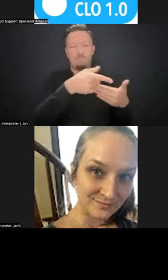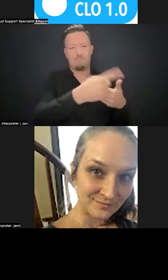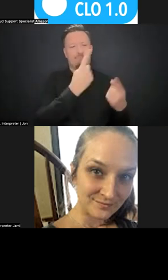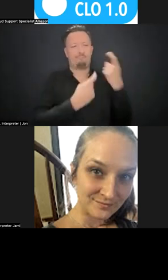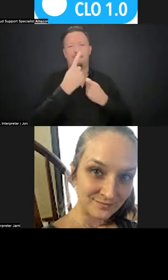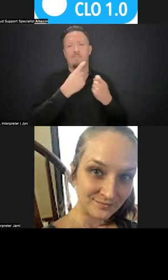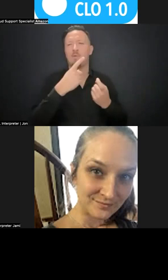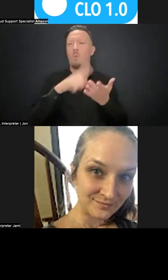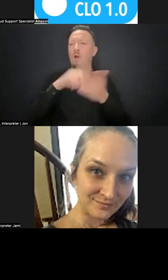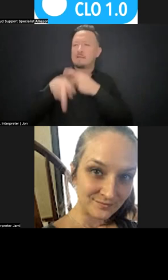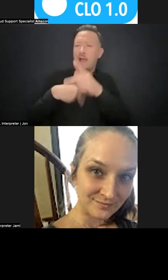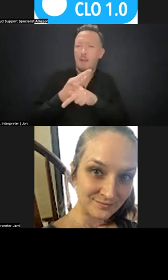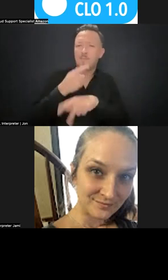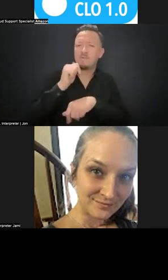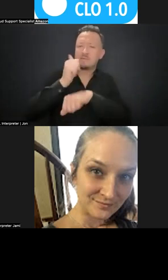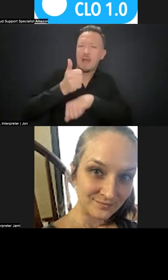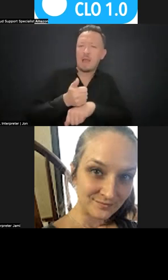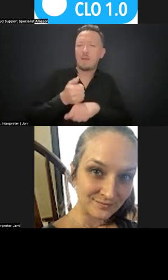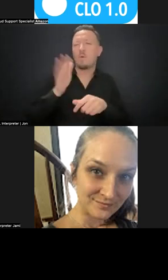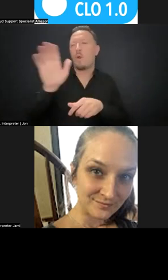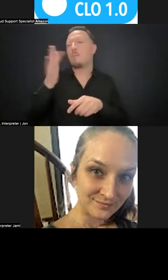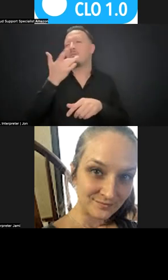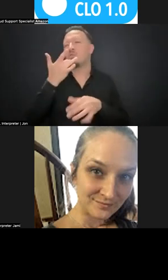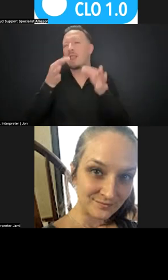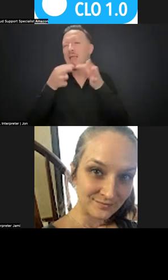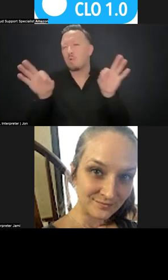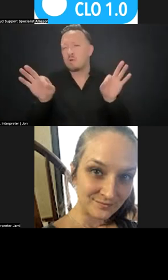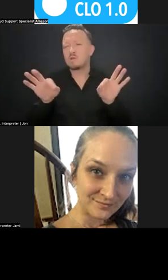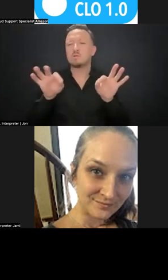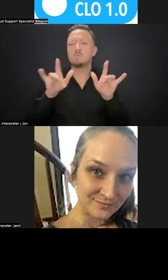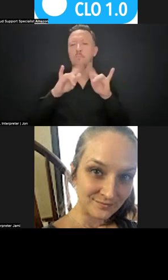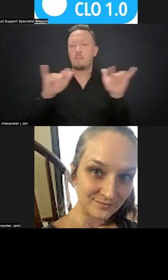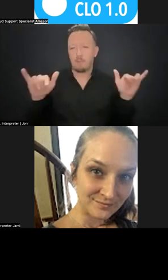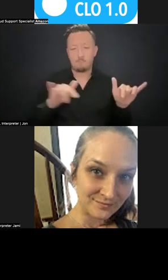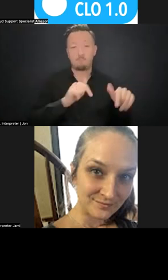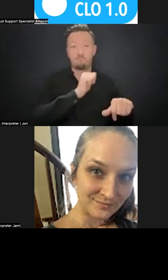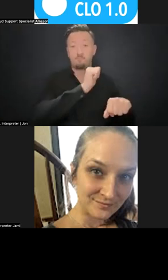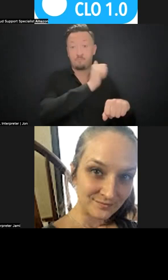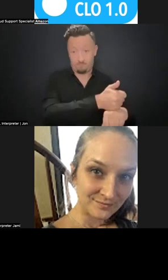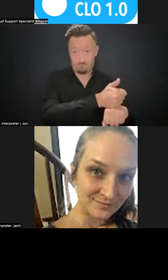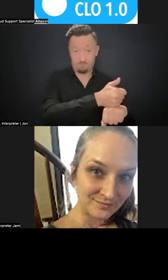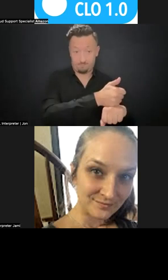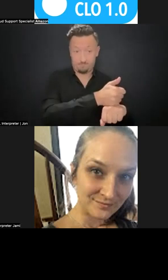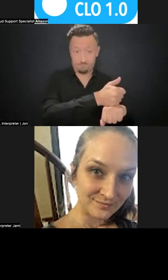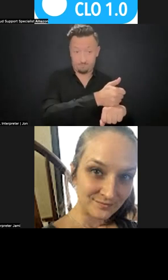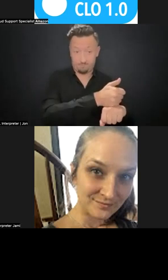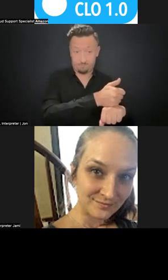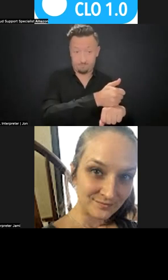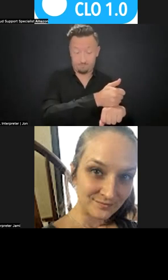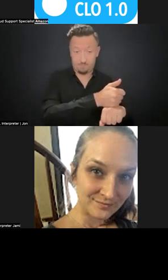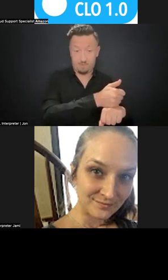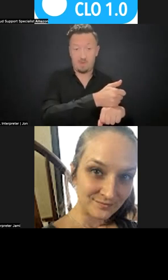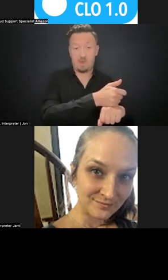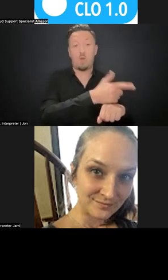setups do you have, and other thing, what language you want to use, and so forth. And it'll set up the